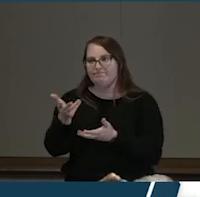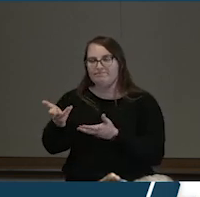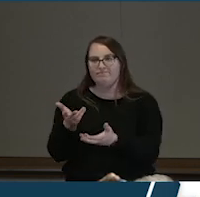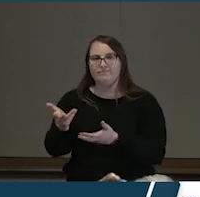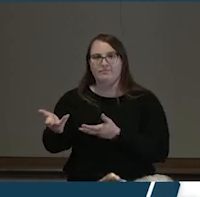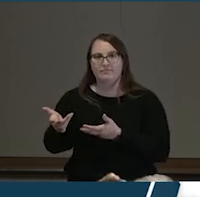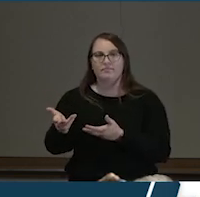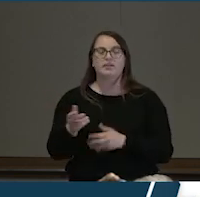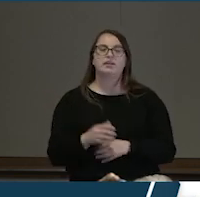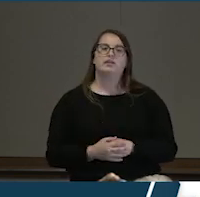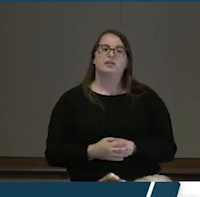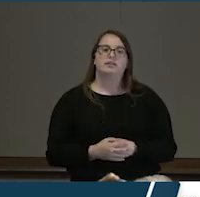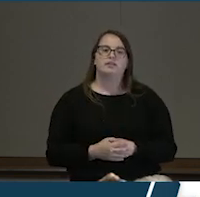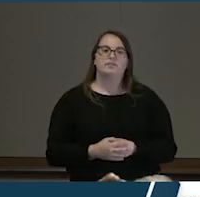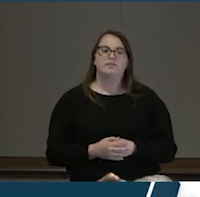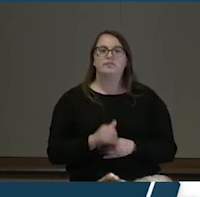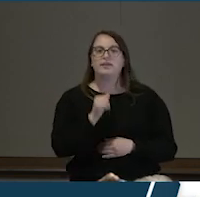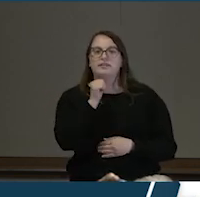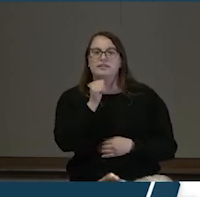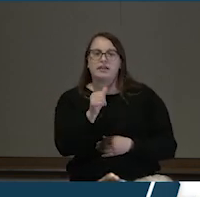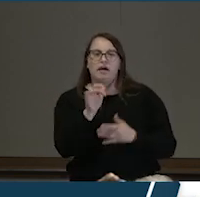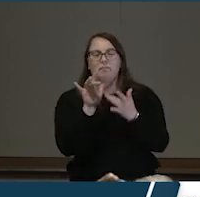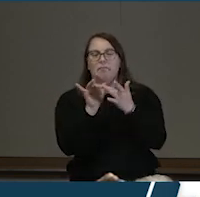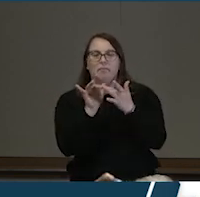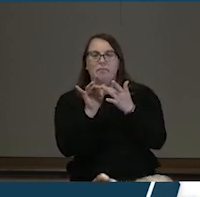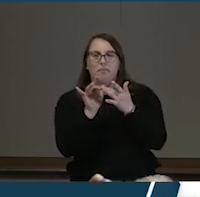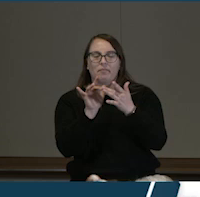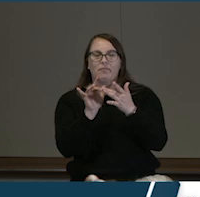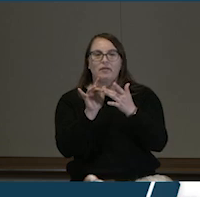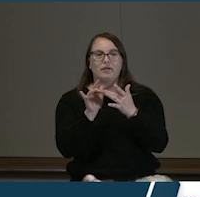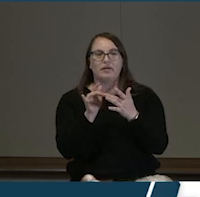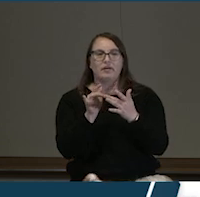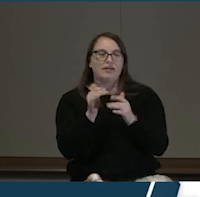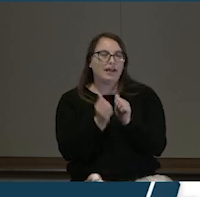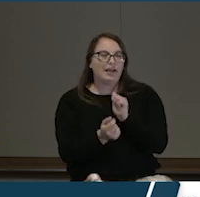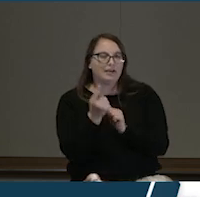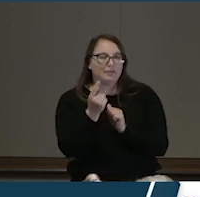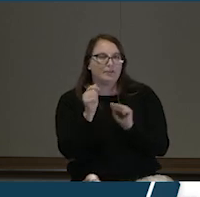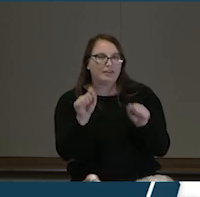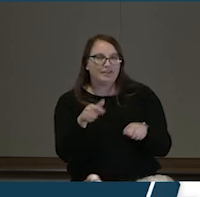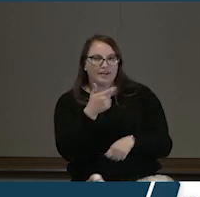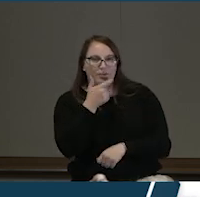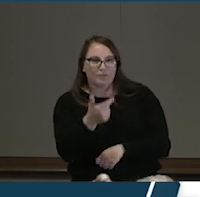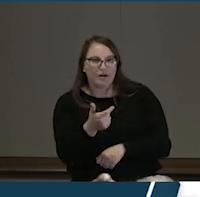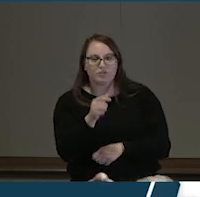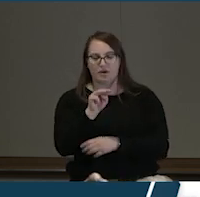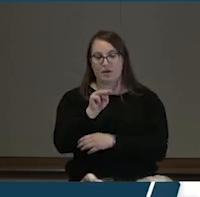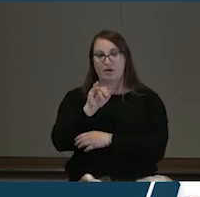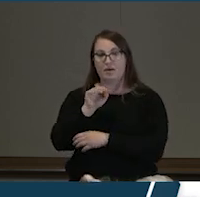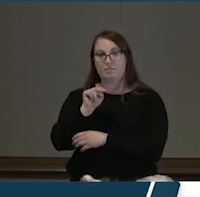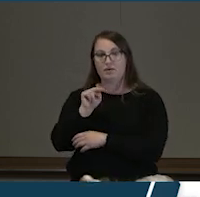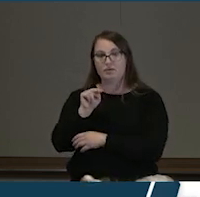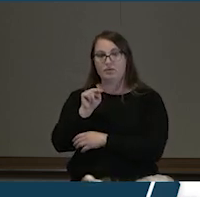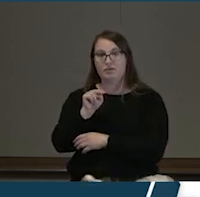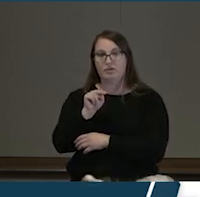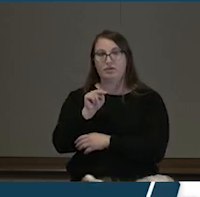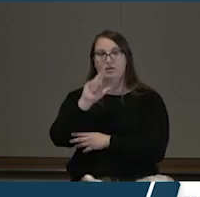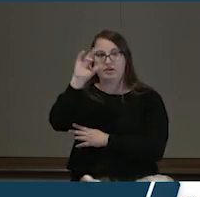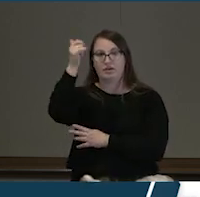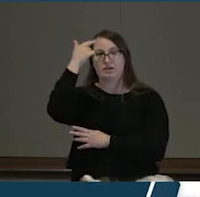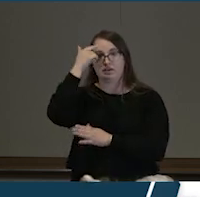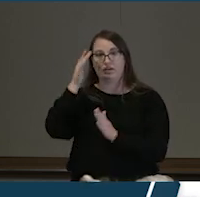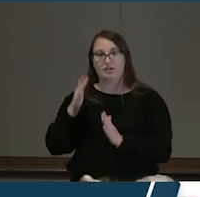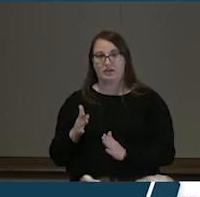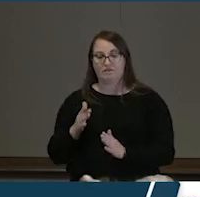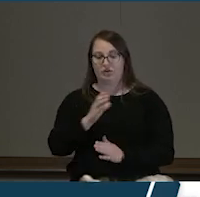It's not interactive. It's free. Anybody could see it. So you could just Minnesota Governor's Council on Developmental Disabilities,